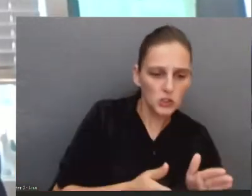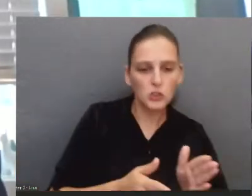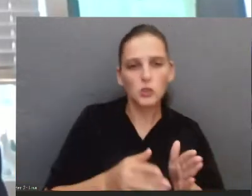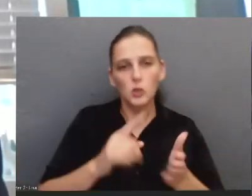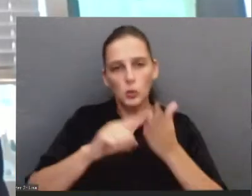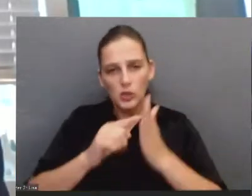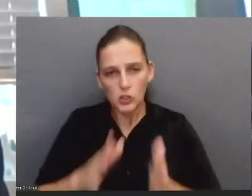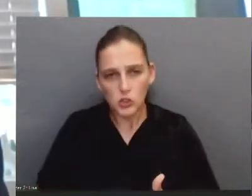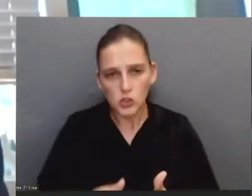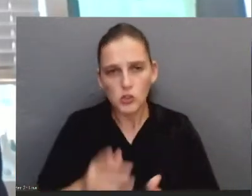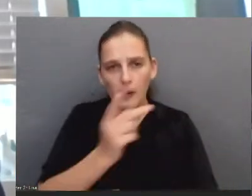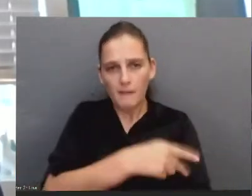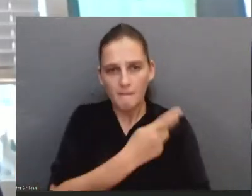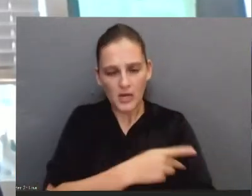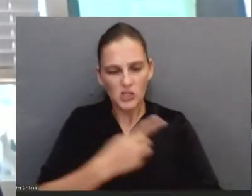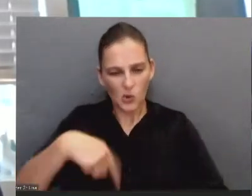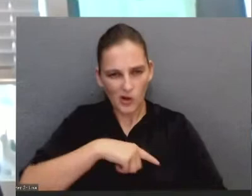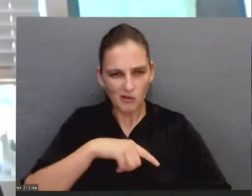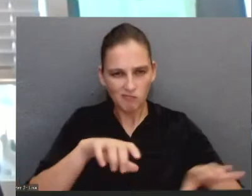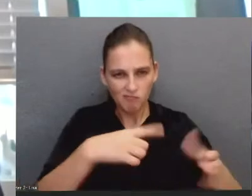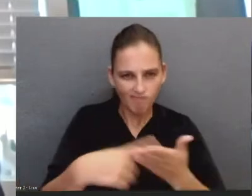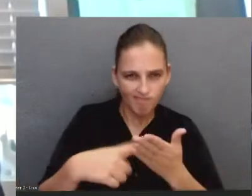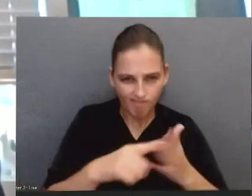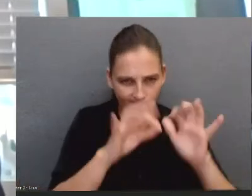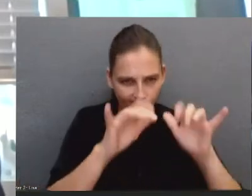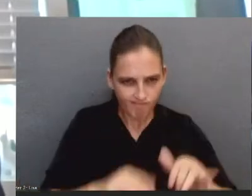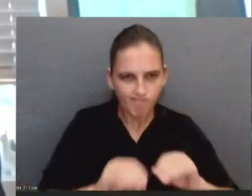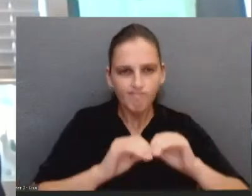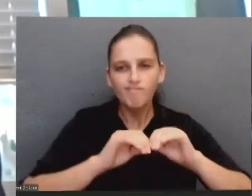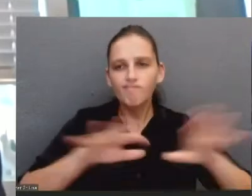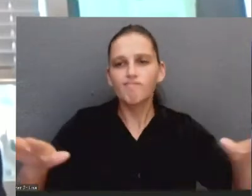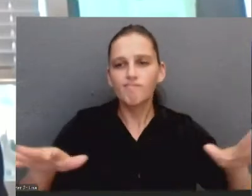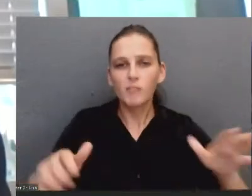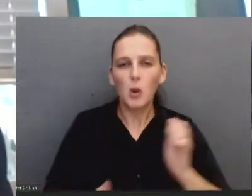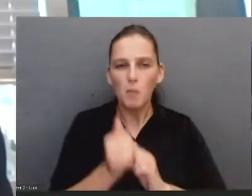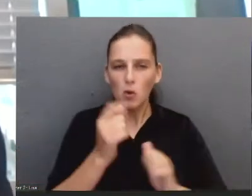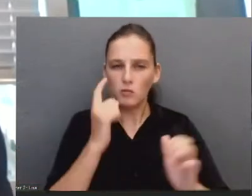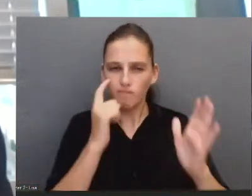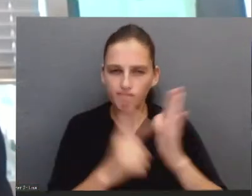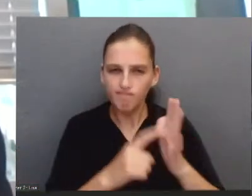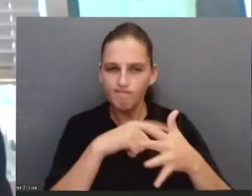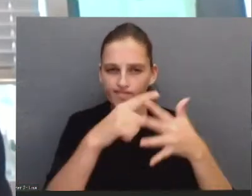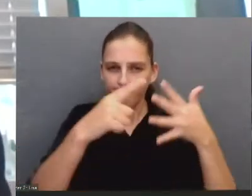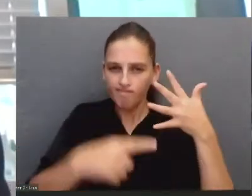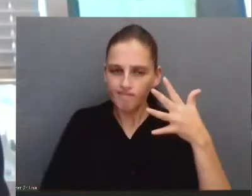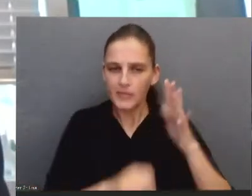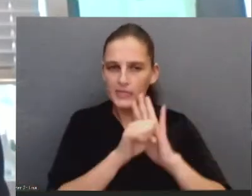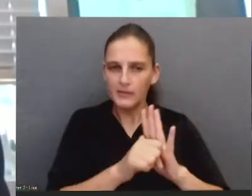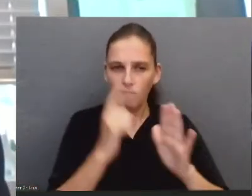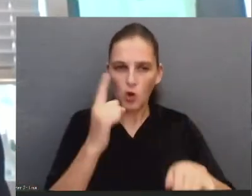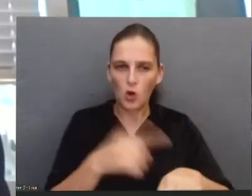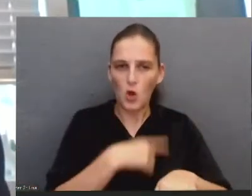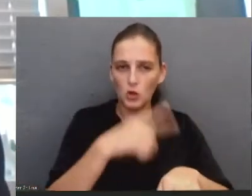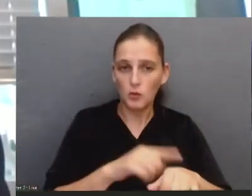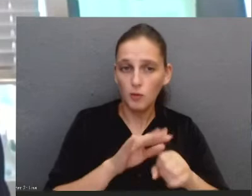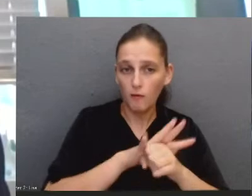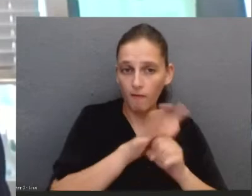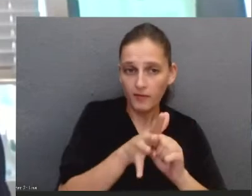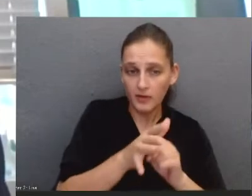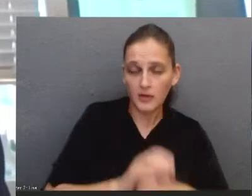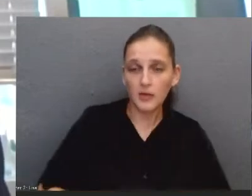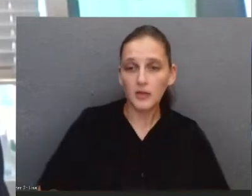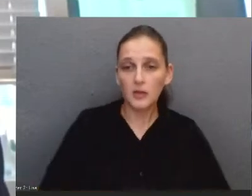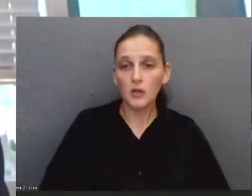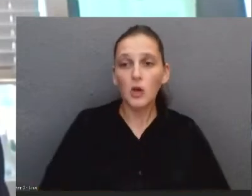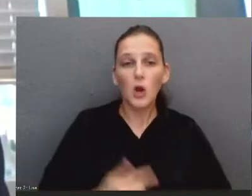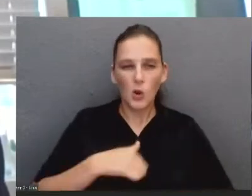consensus guidance statements addressing the most commonly appearing symptoms of long COVID. Our fatigue consensus guidance statement was recently released,